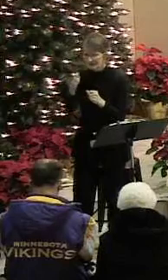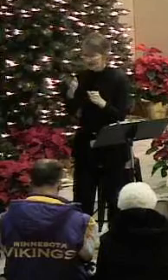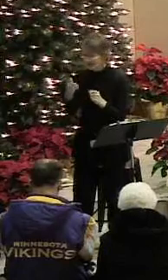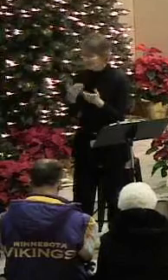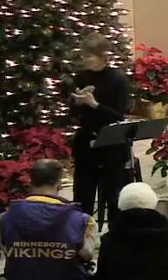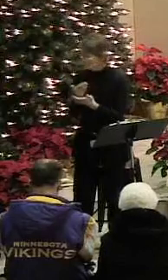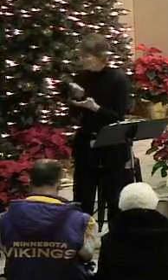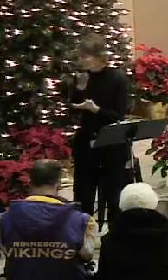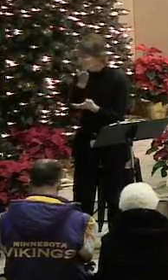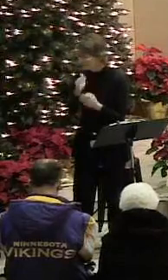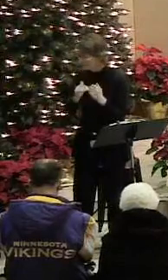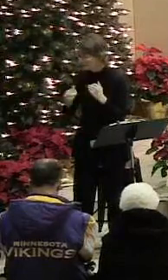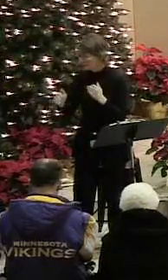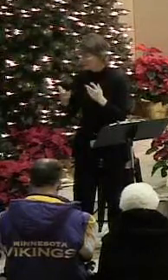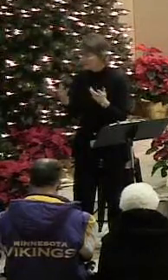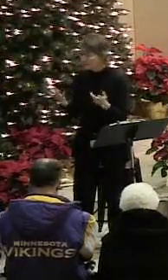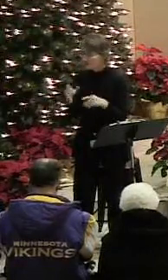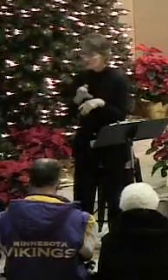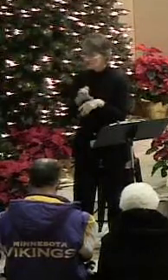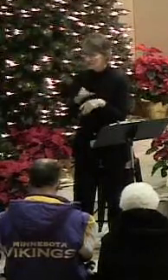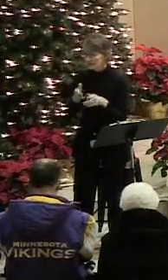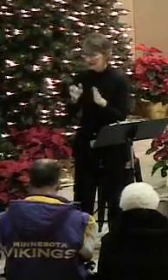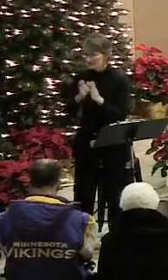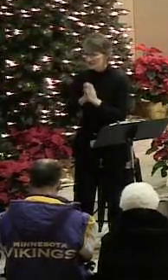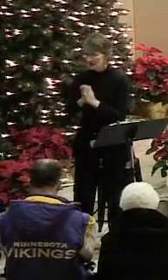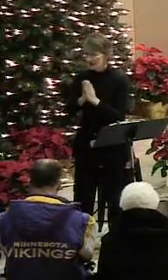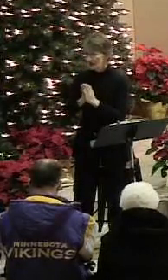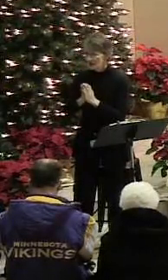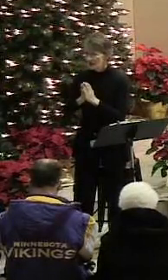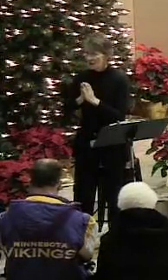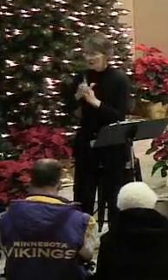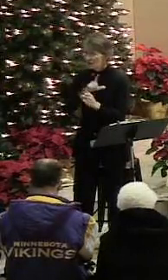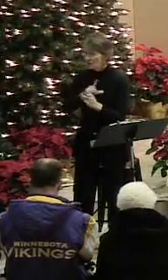January, let us pray to the Lord.